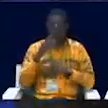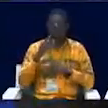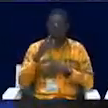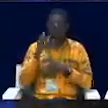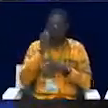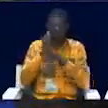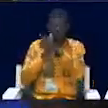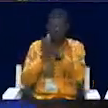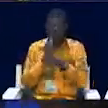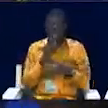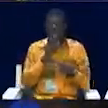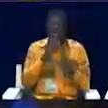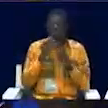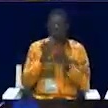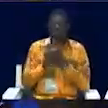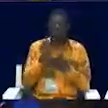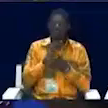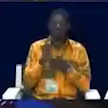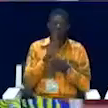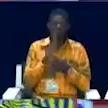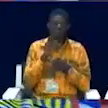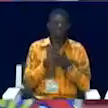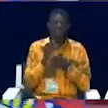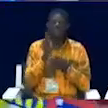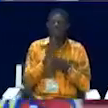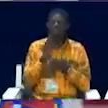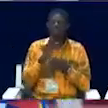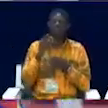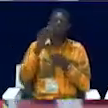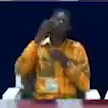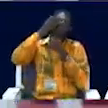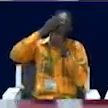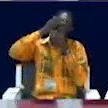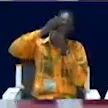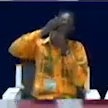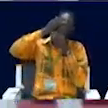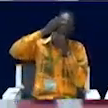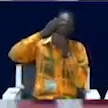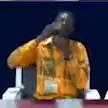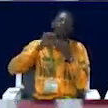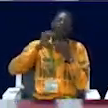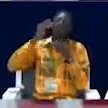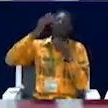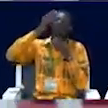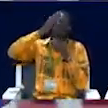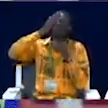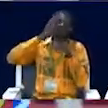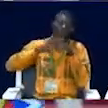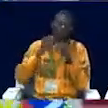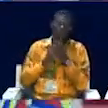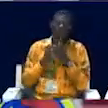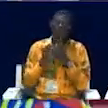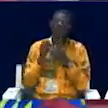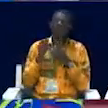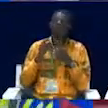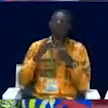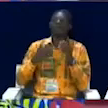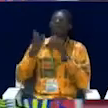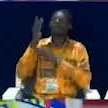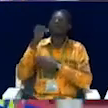yen ti awon dadu wa gbadura si mo fi si bi oju yen mo bere si ni gbadura pe olorun baba mi